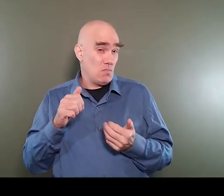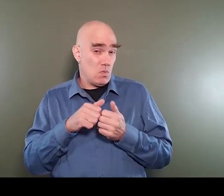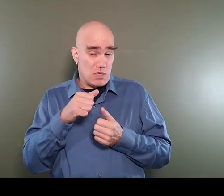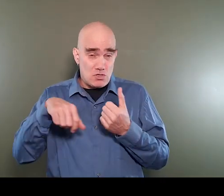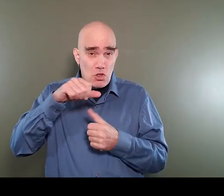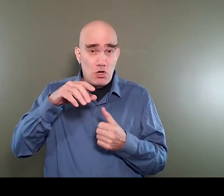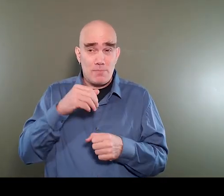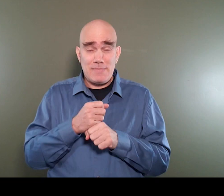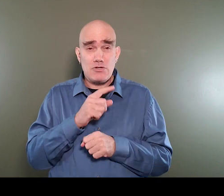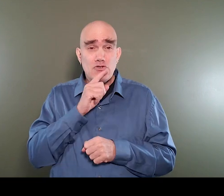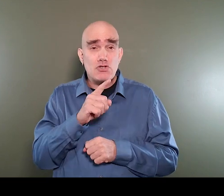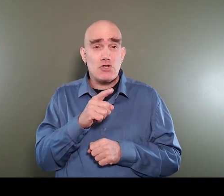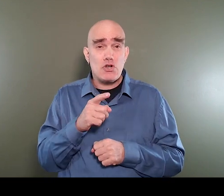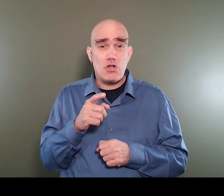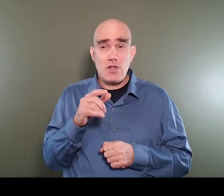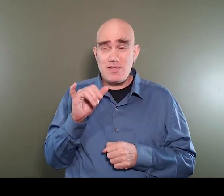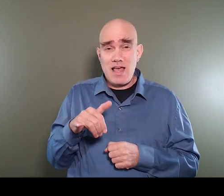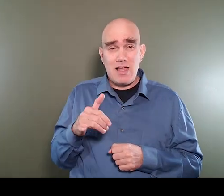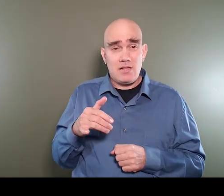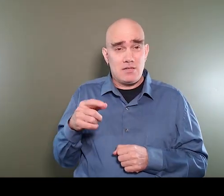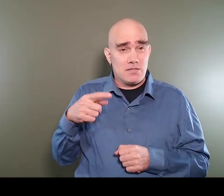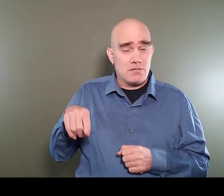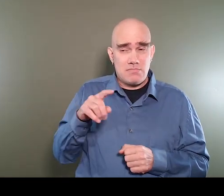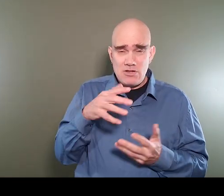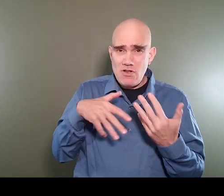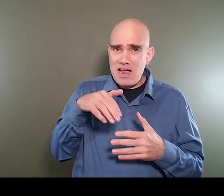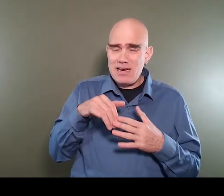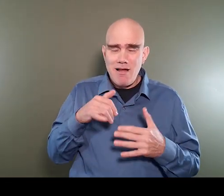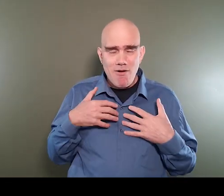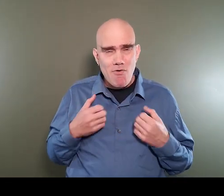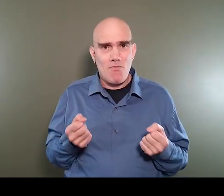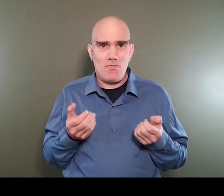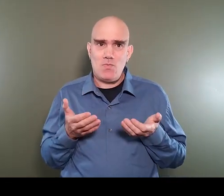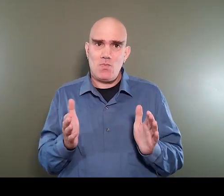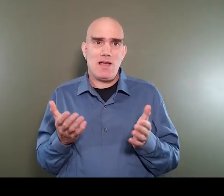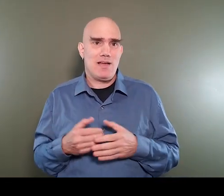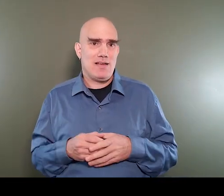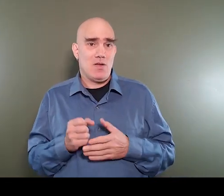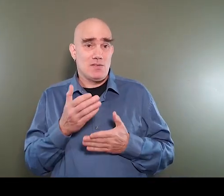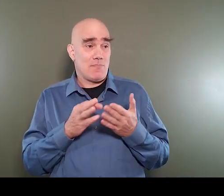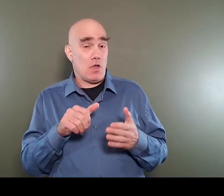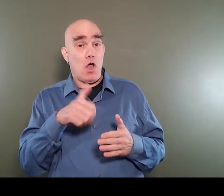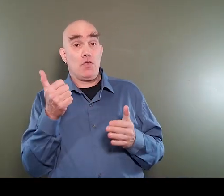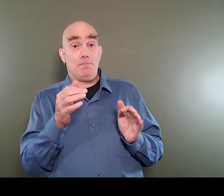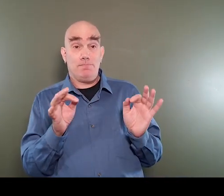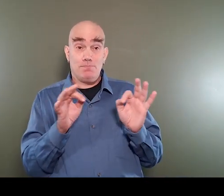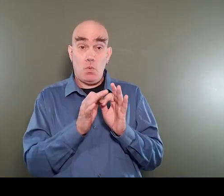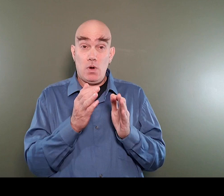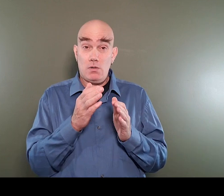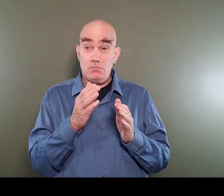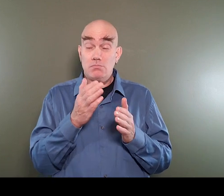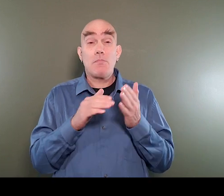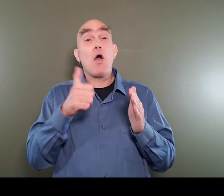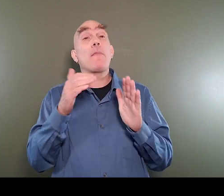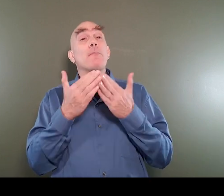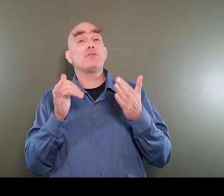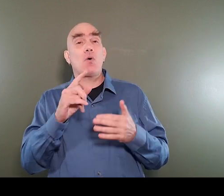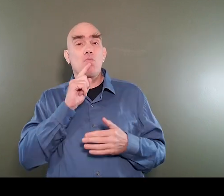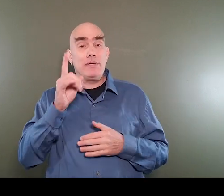can like interact with one another and making sure that they're interacting in like a healthy way. So some of